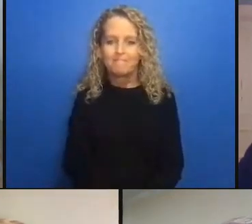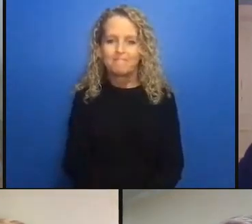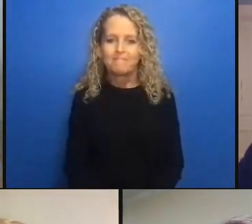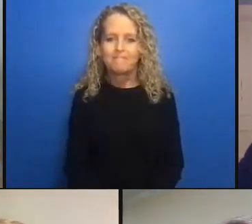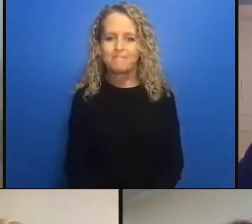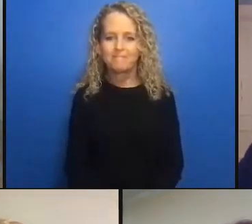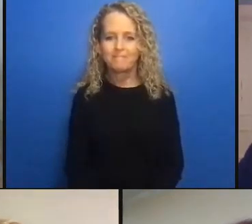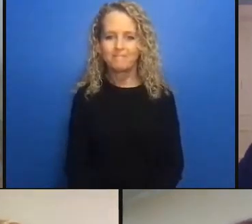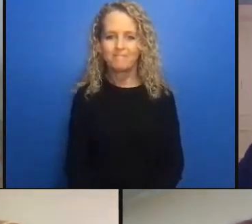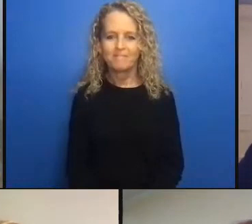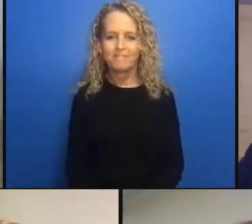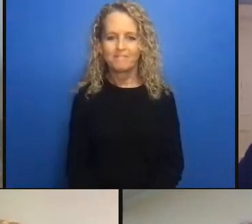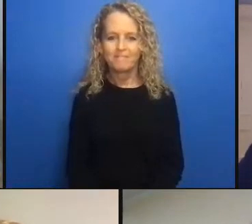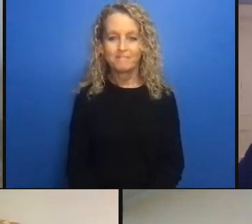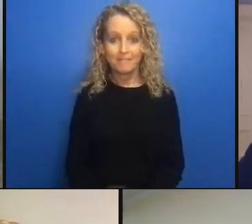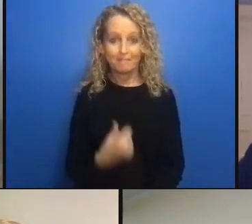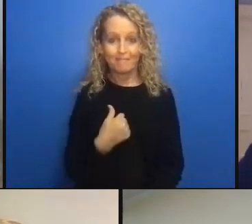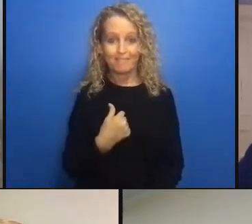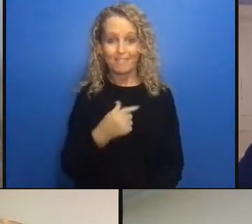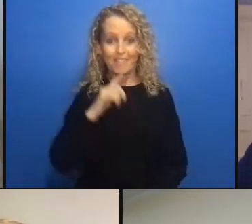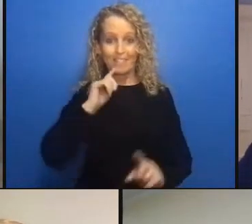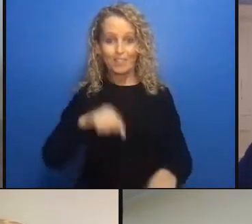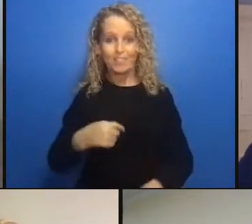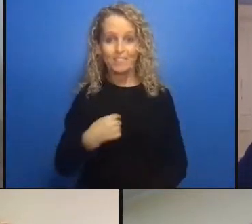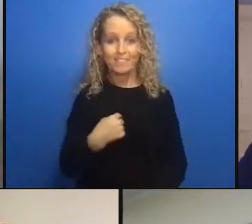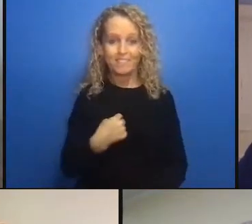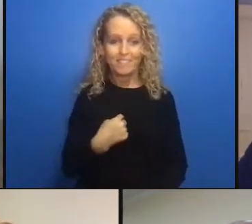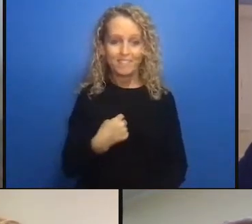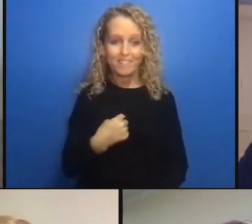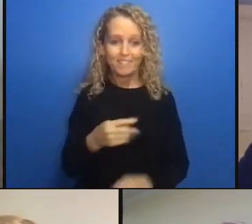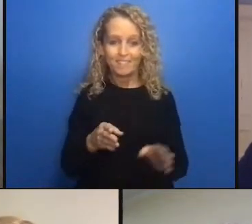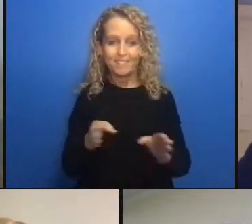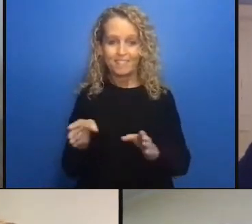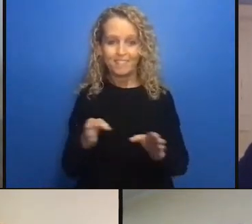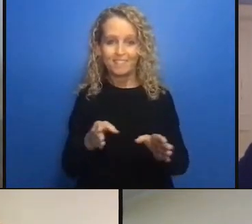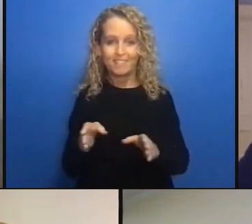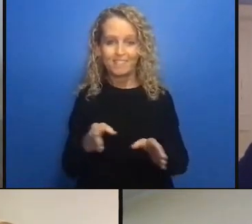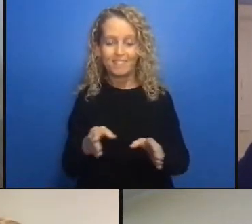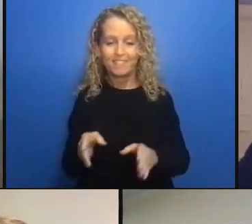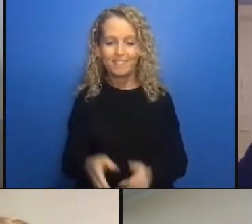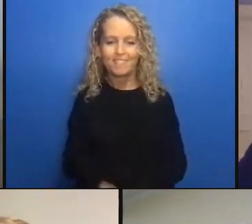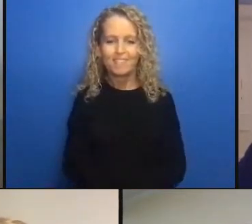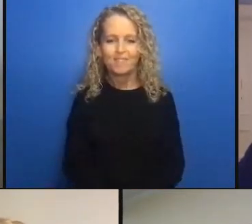Did I hear I have to answer that one? I've been told and told.